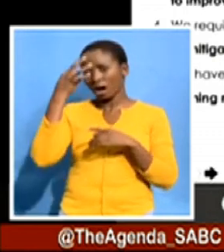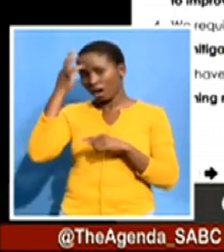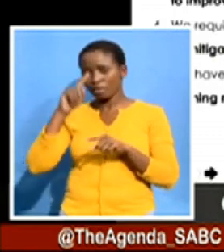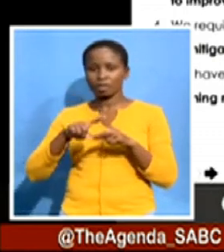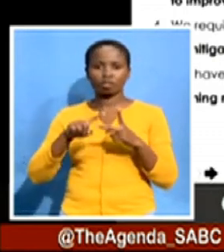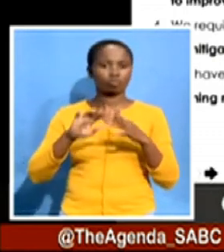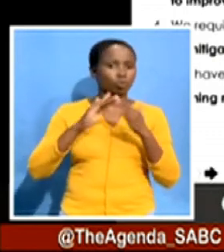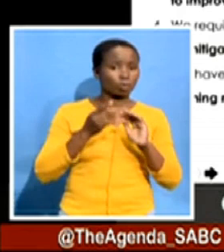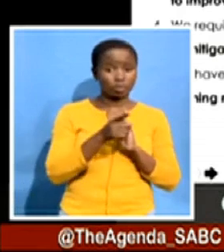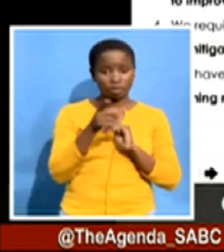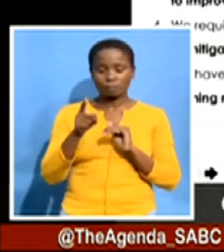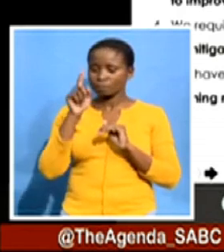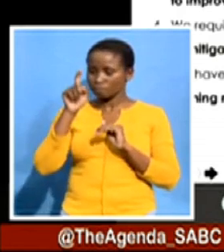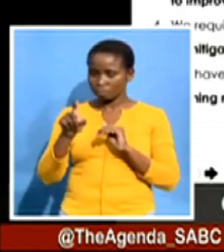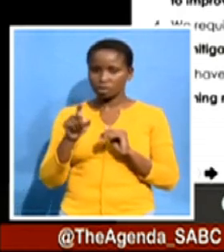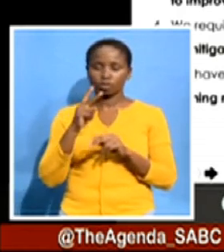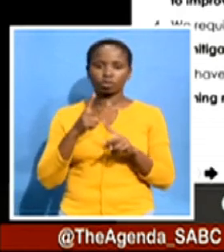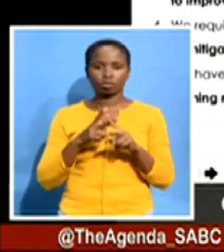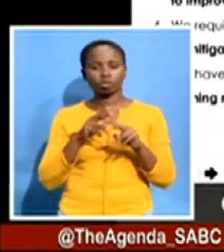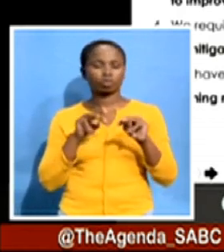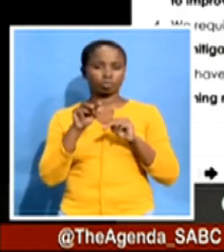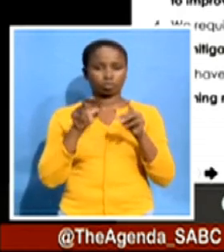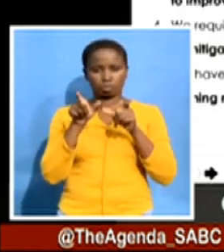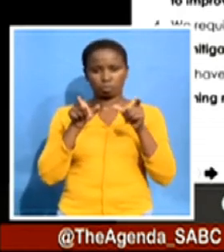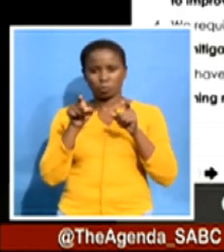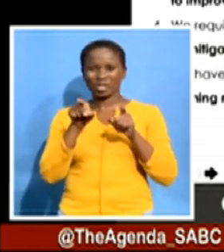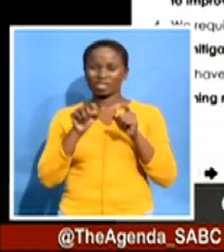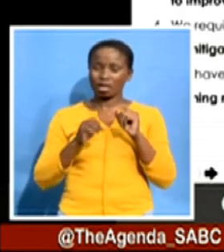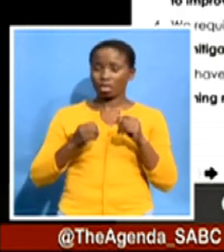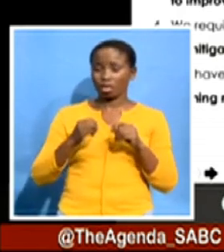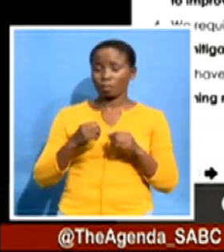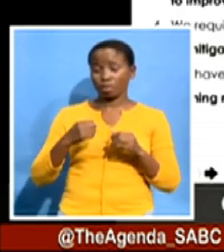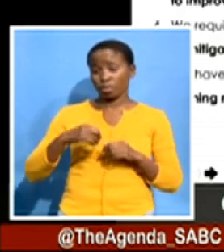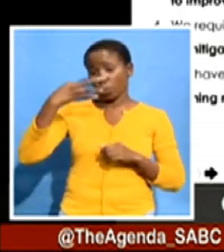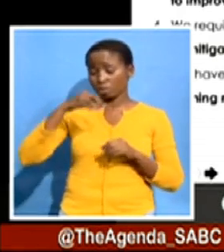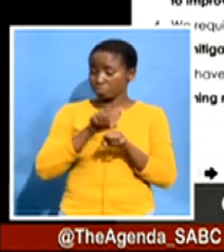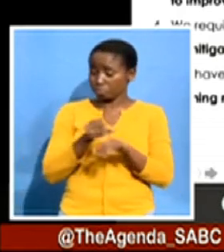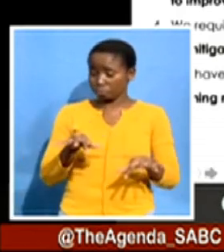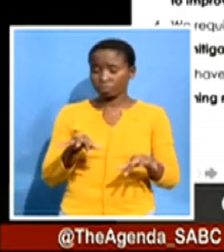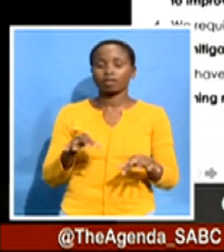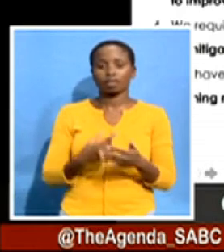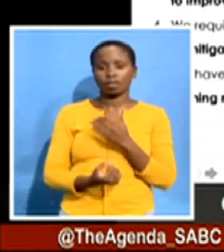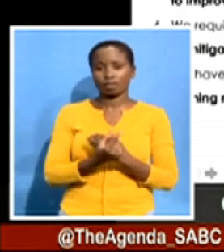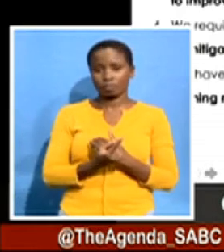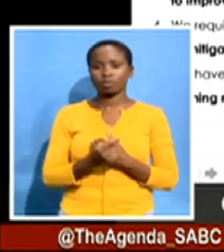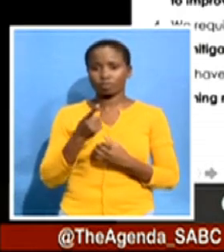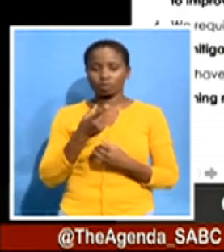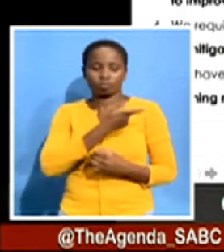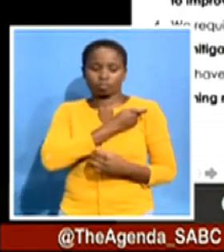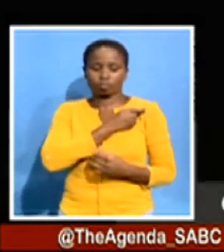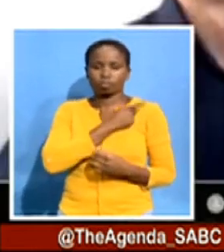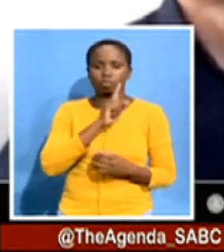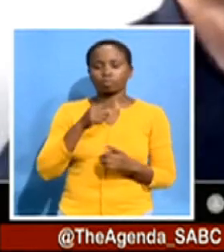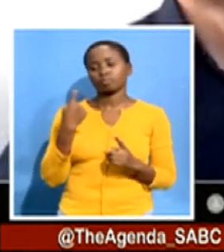third wave while we significantly scale up and implement vaccines over the coming months as the key drive. Thank you very much.